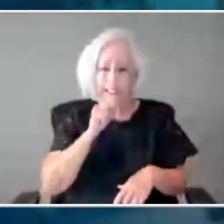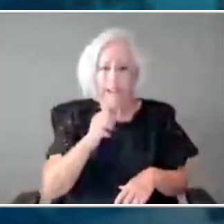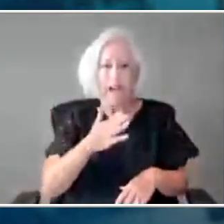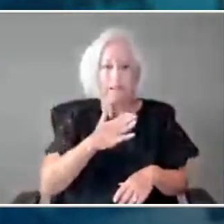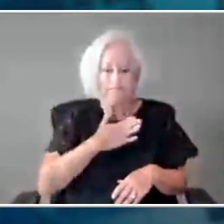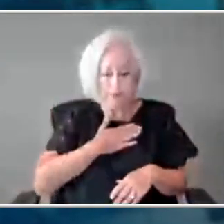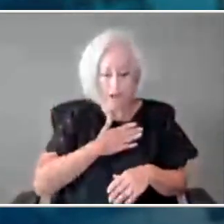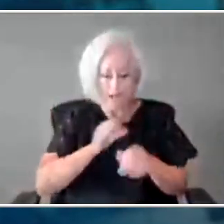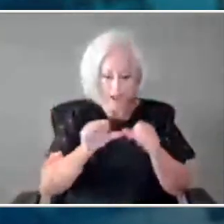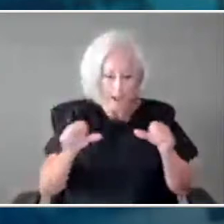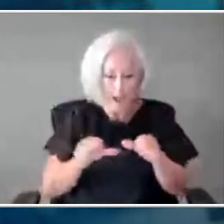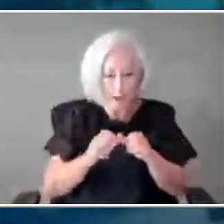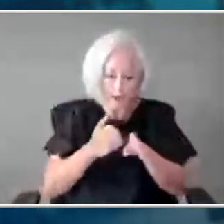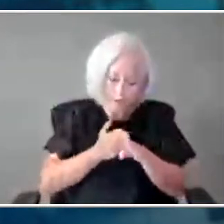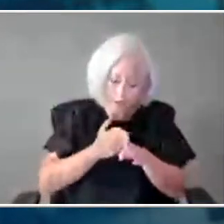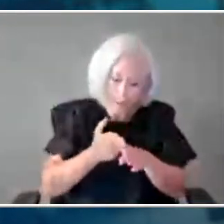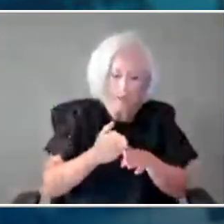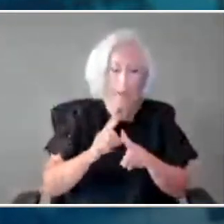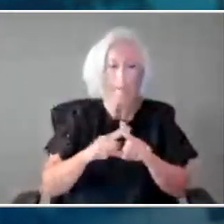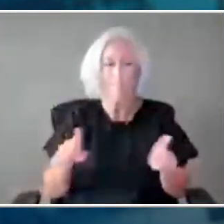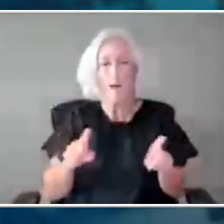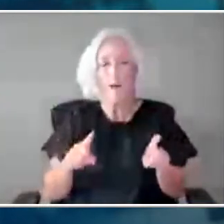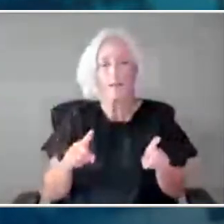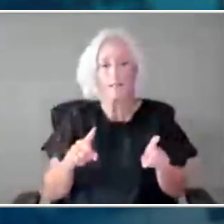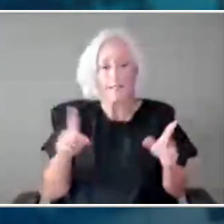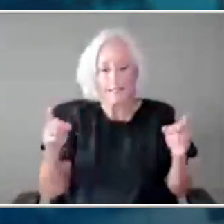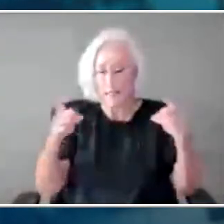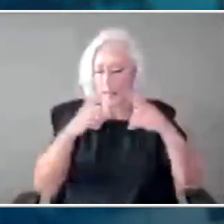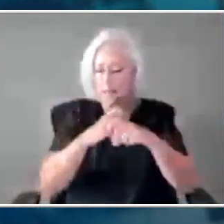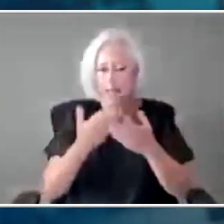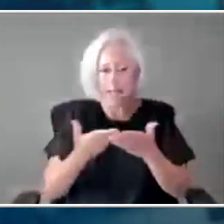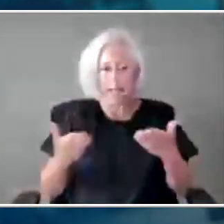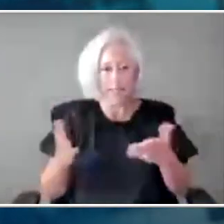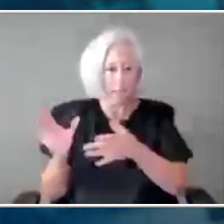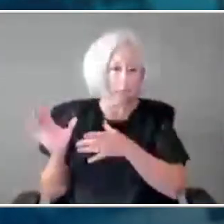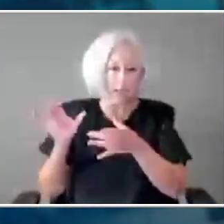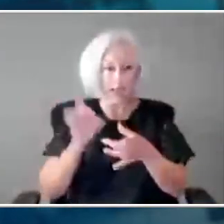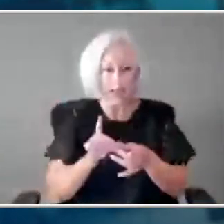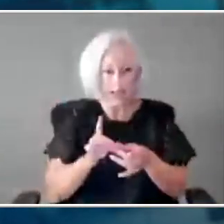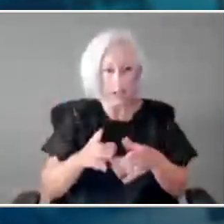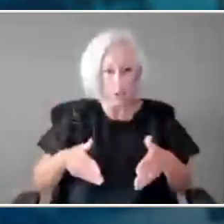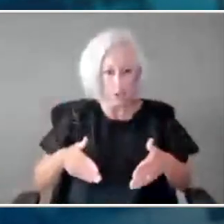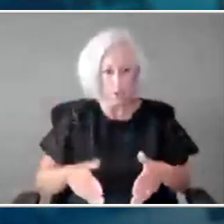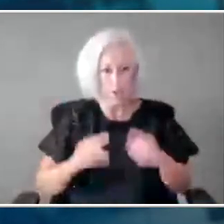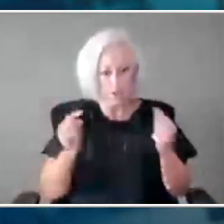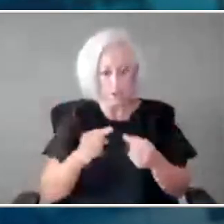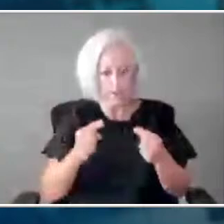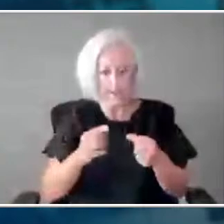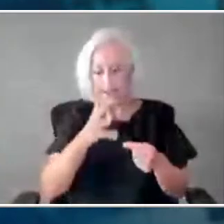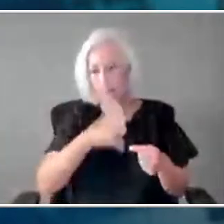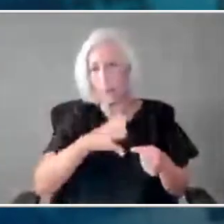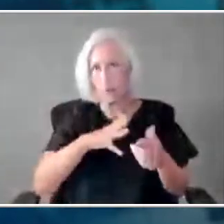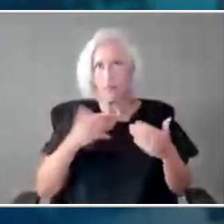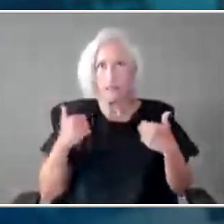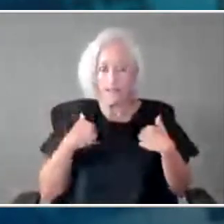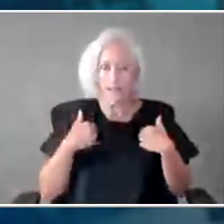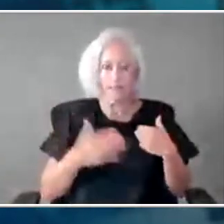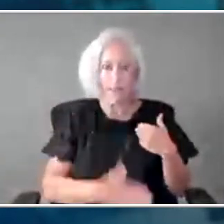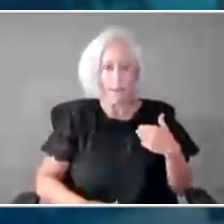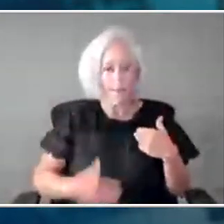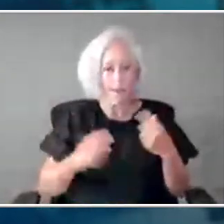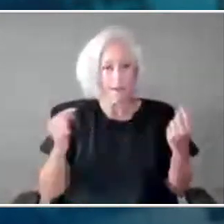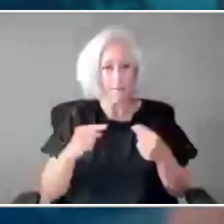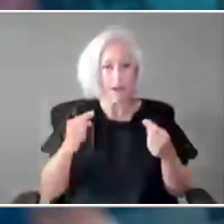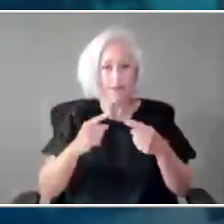it's a very complicated pathway that leads to women's pelvic pain, and women have pelvic pain for so many different reasons: musculoskeletal pelvic pain